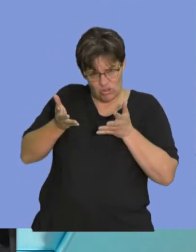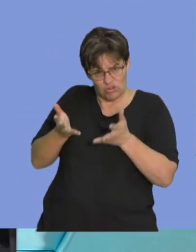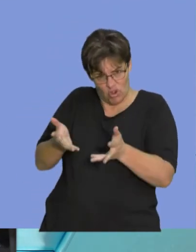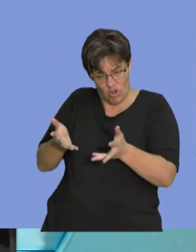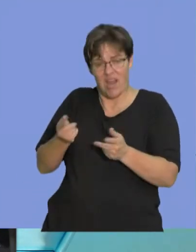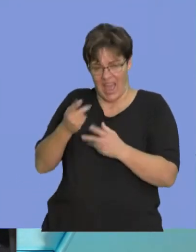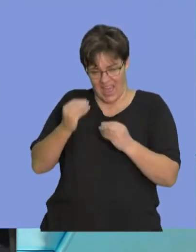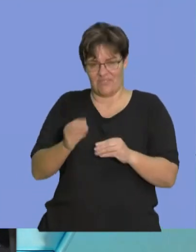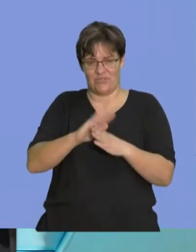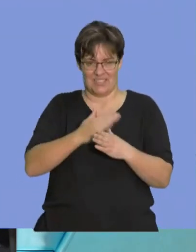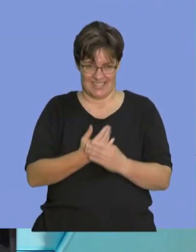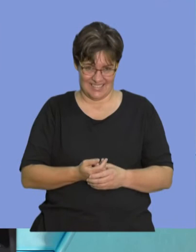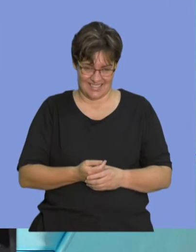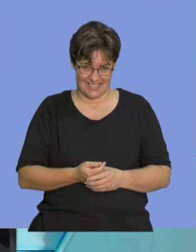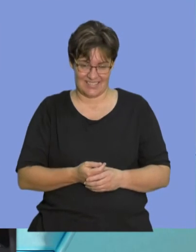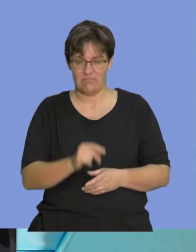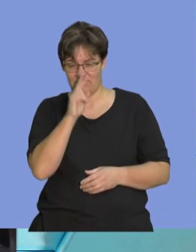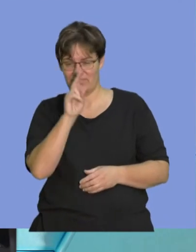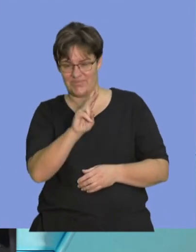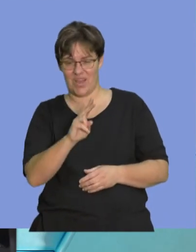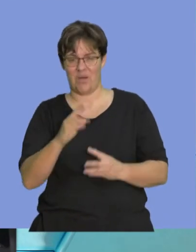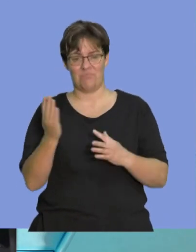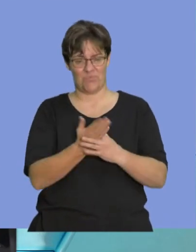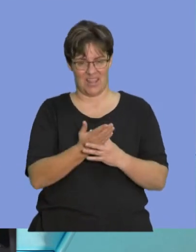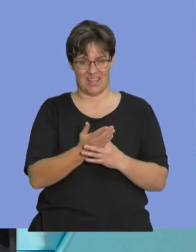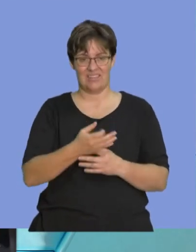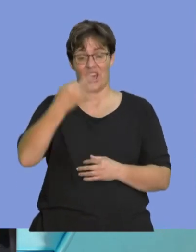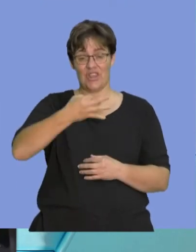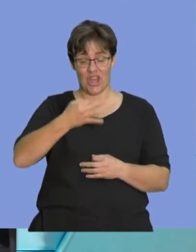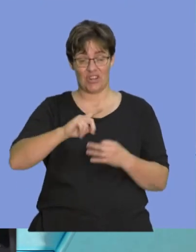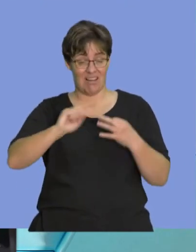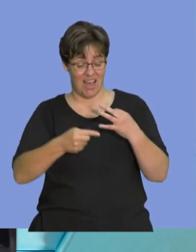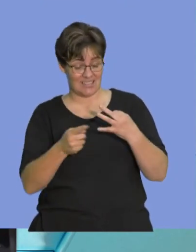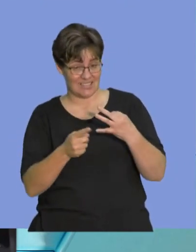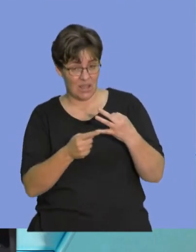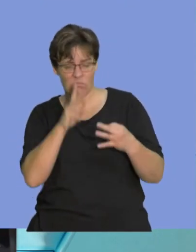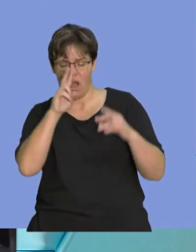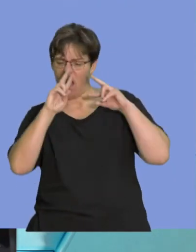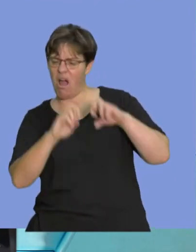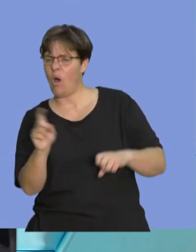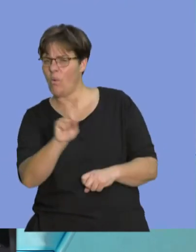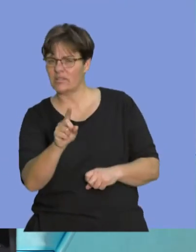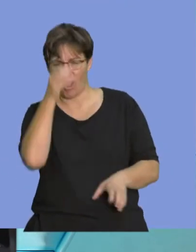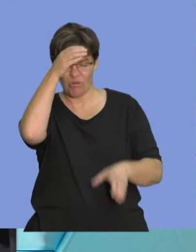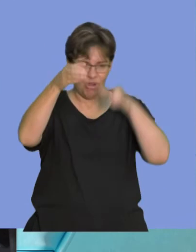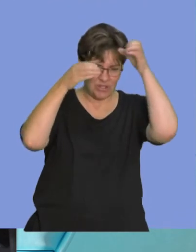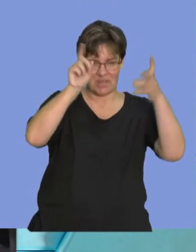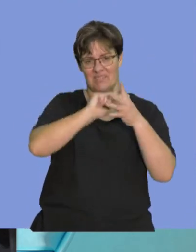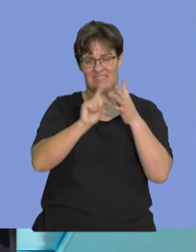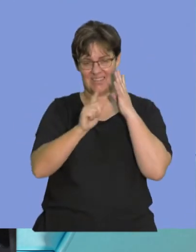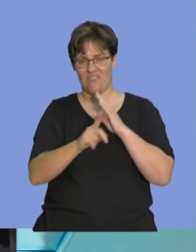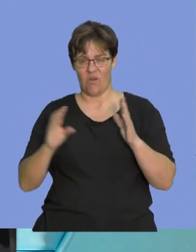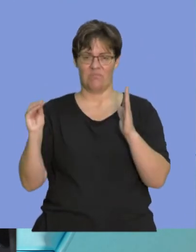why it behaves the way it does, okay? Having said that, let's take a short breather. In our third and final segment, we shall explore